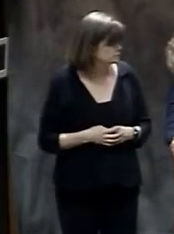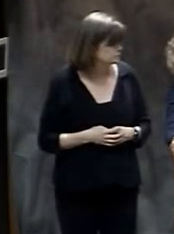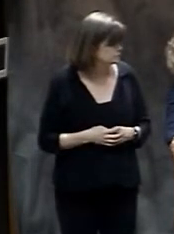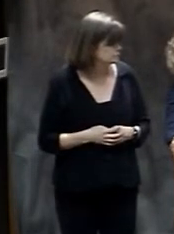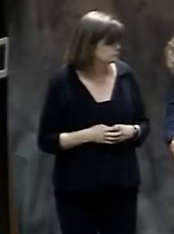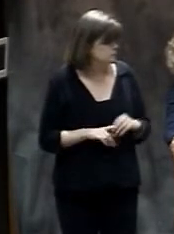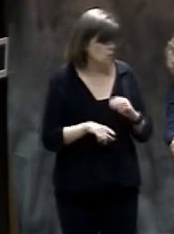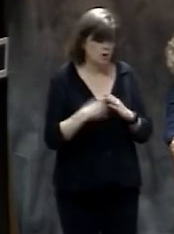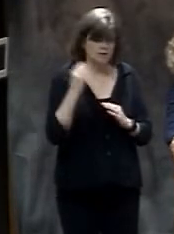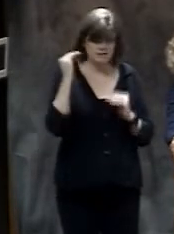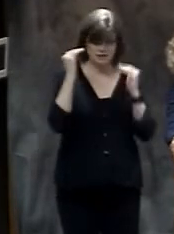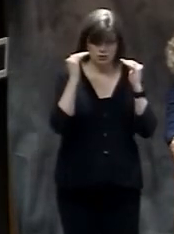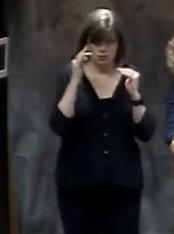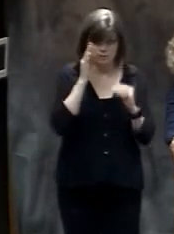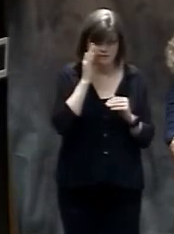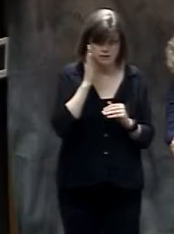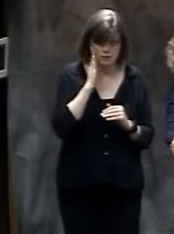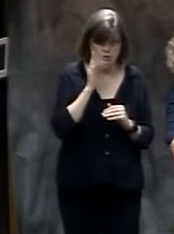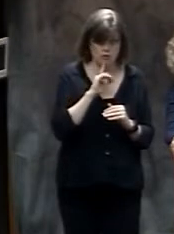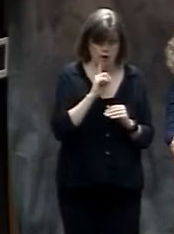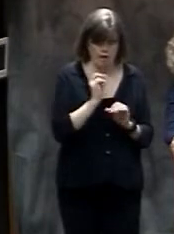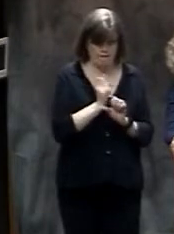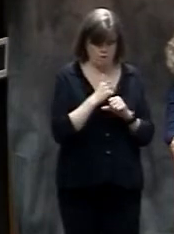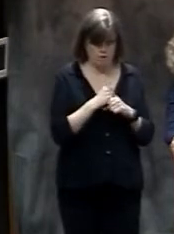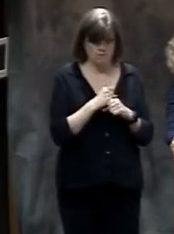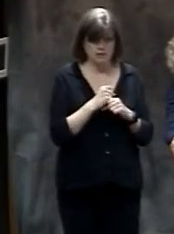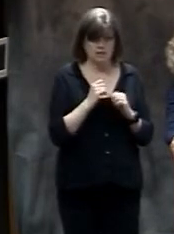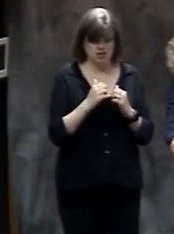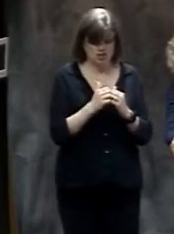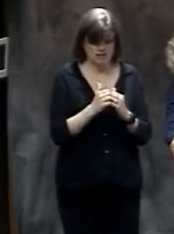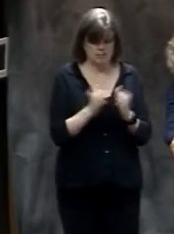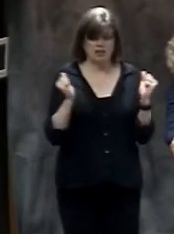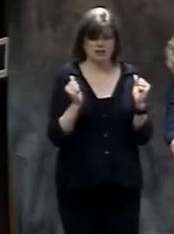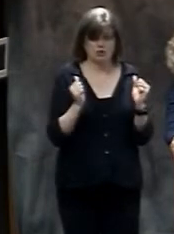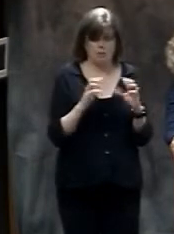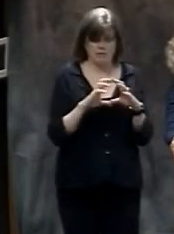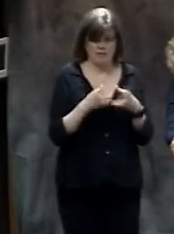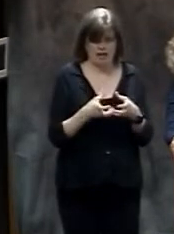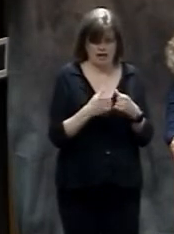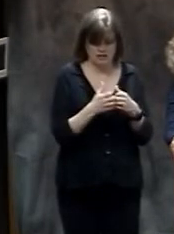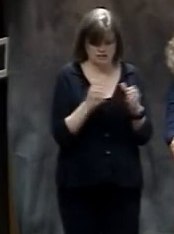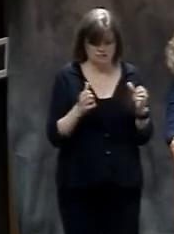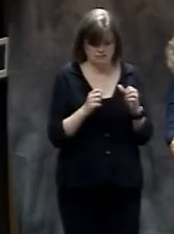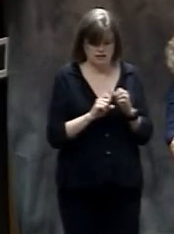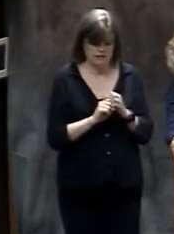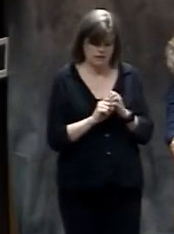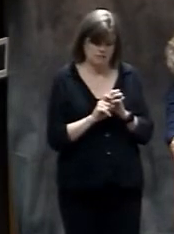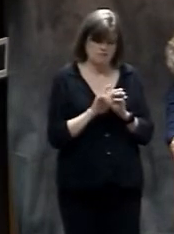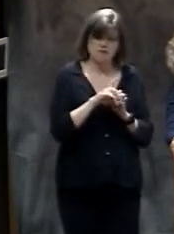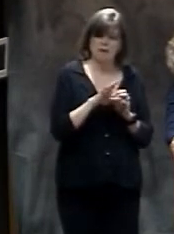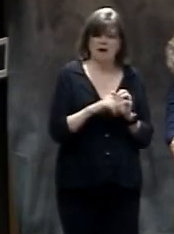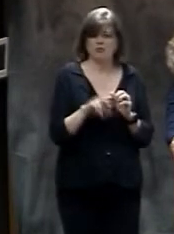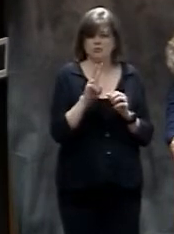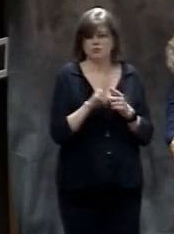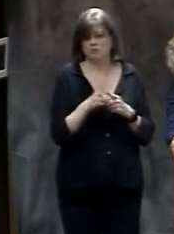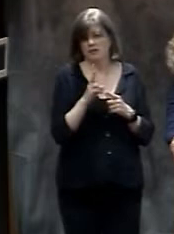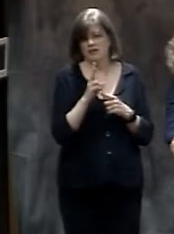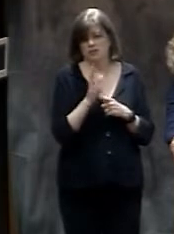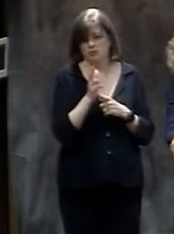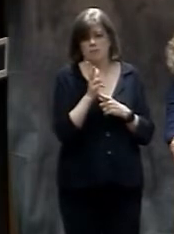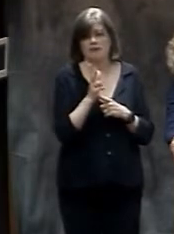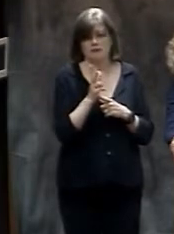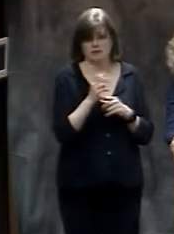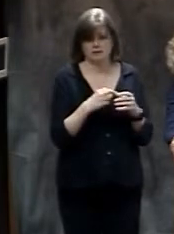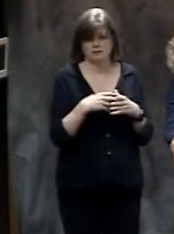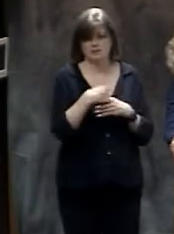Once the adult mosquito is fully formed, she splits open the pupal casing and emerges over the next 2 to 3 minutes, as you can see in this video,